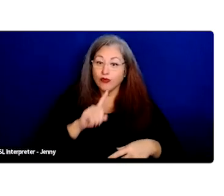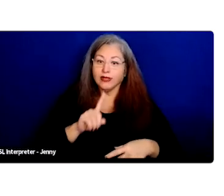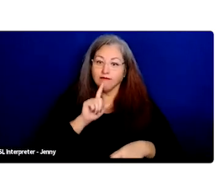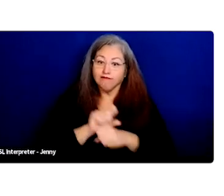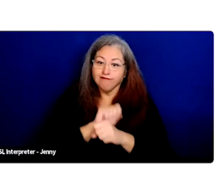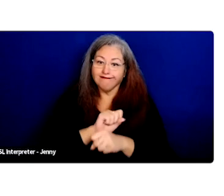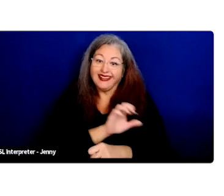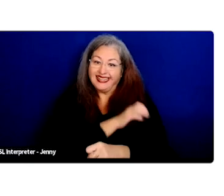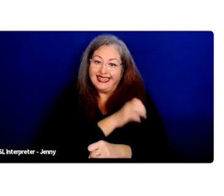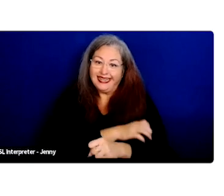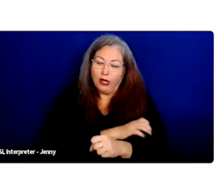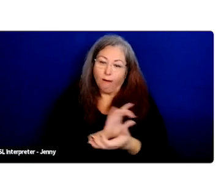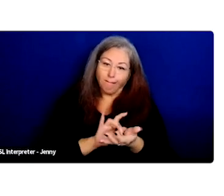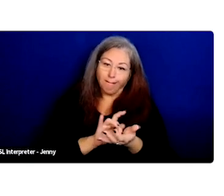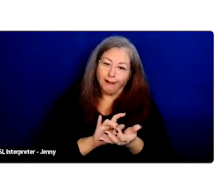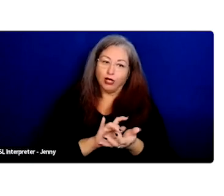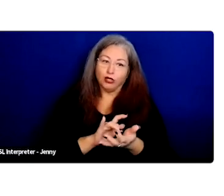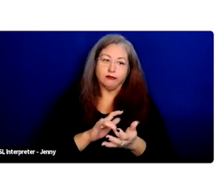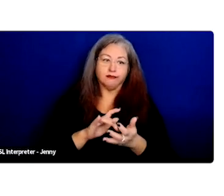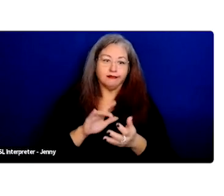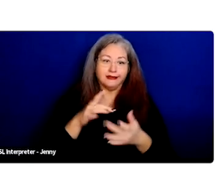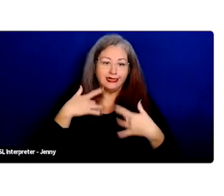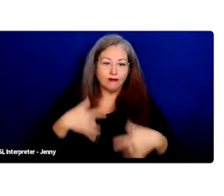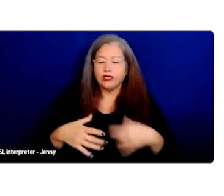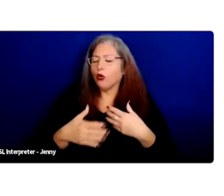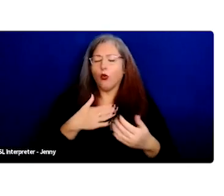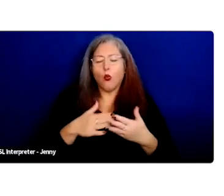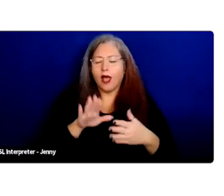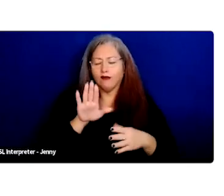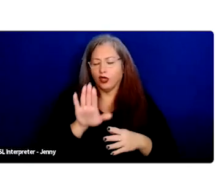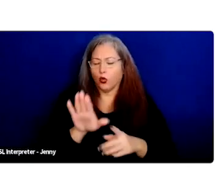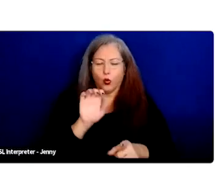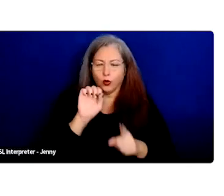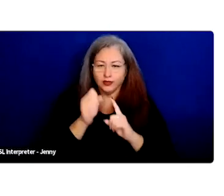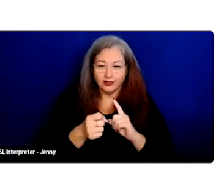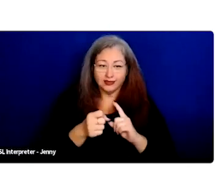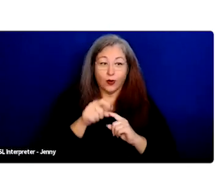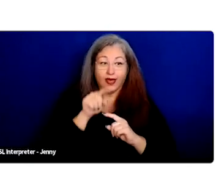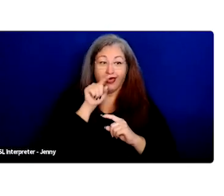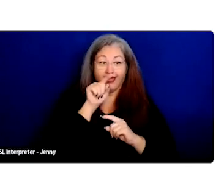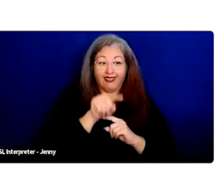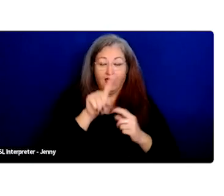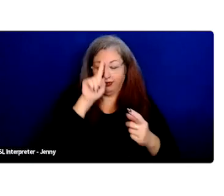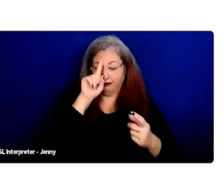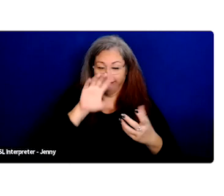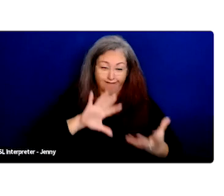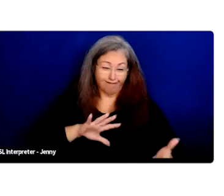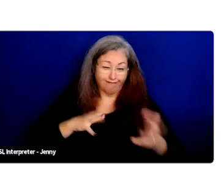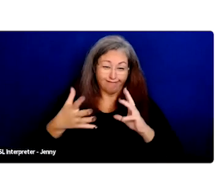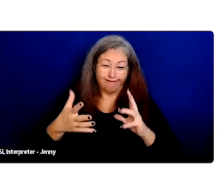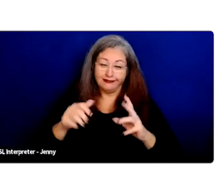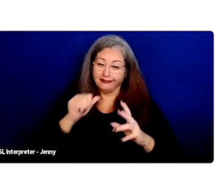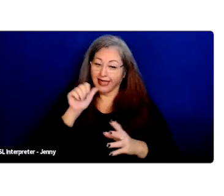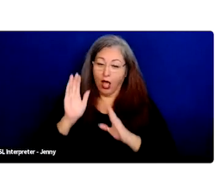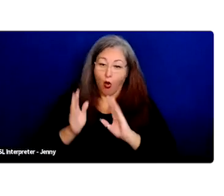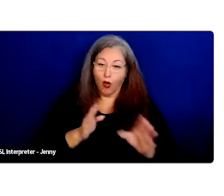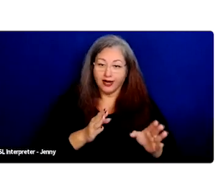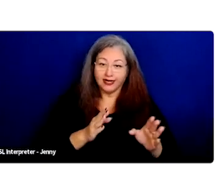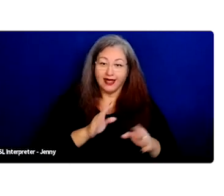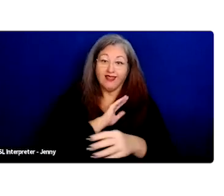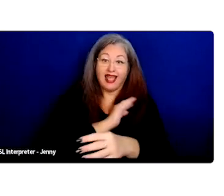depression, right? However you're defining it in whatever spaces you're in, this organization of energy is